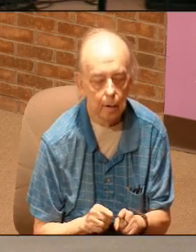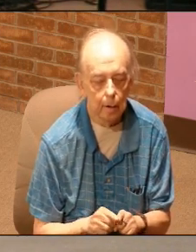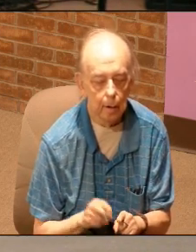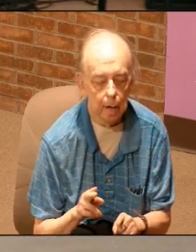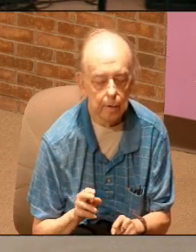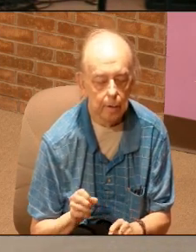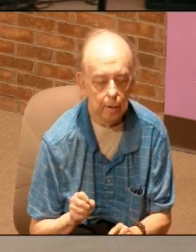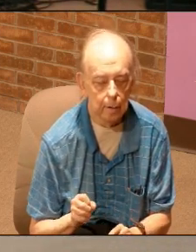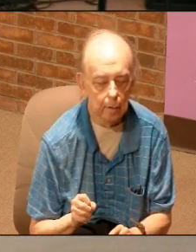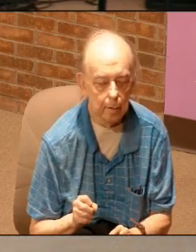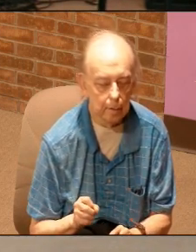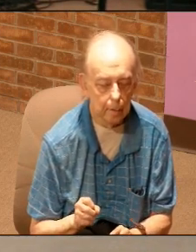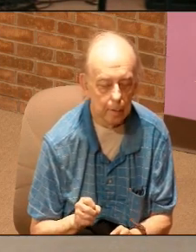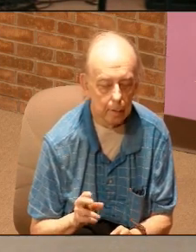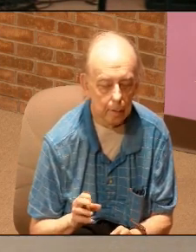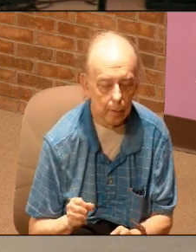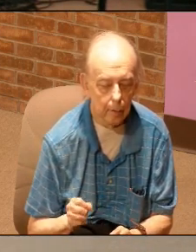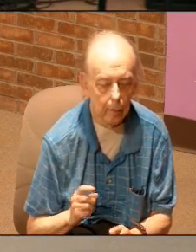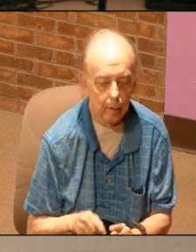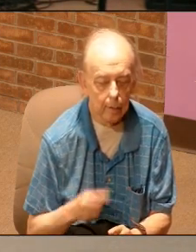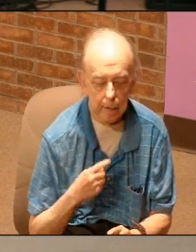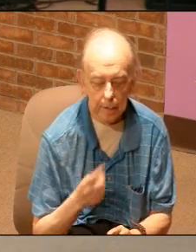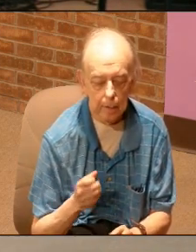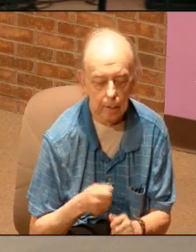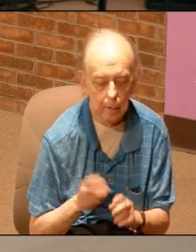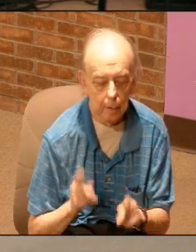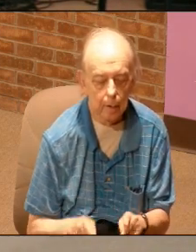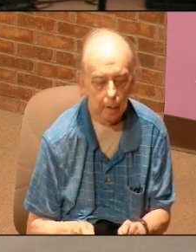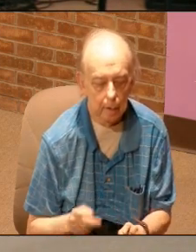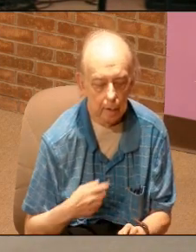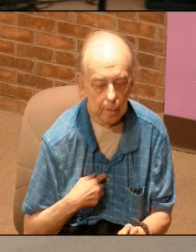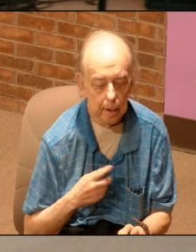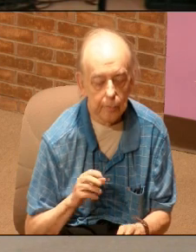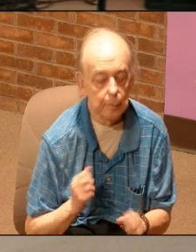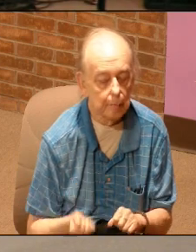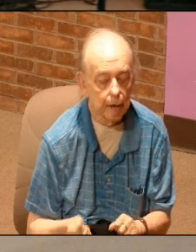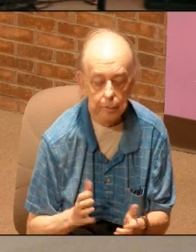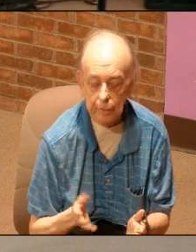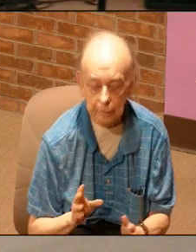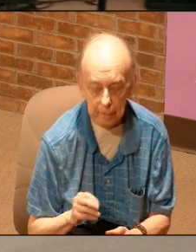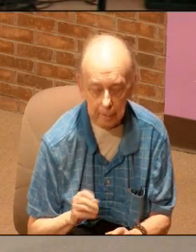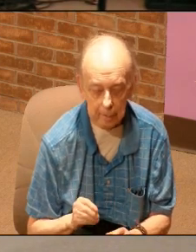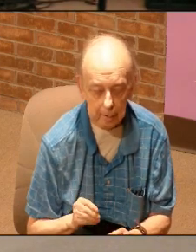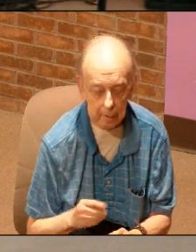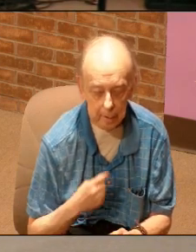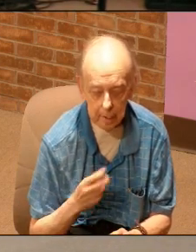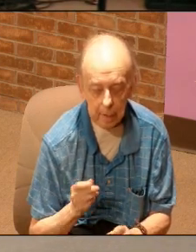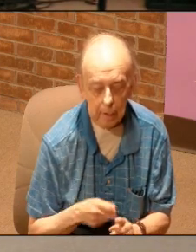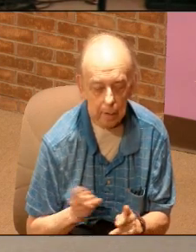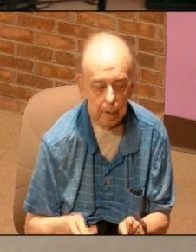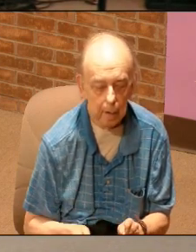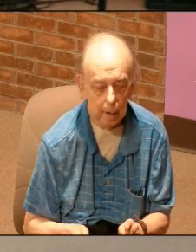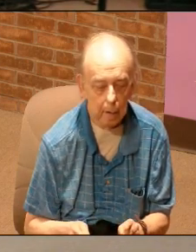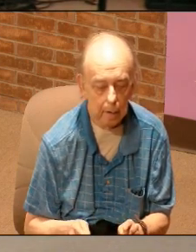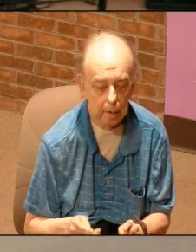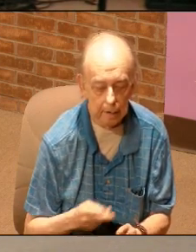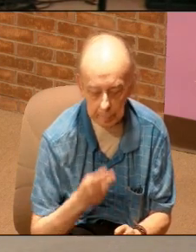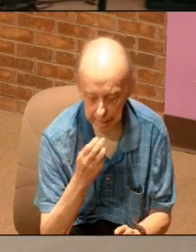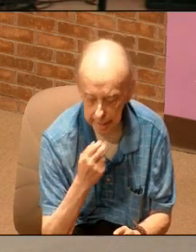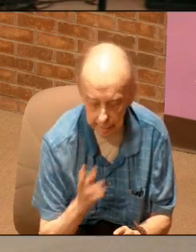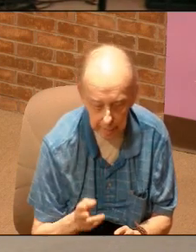United States. So the United States cannot tell everybody they have to be Baptist. They cannot tell everybody they have to be